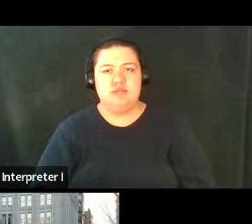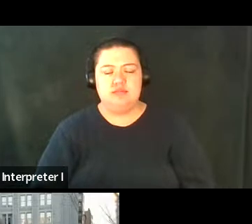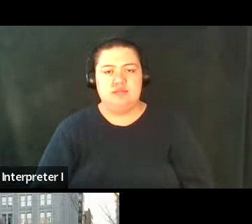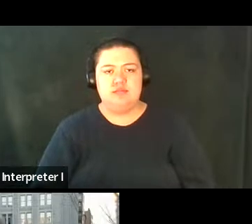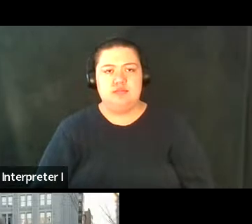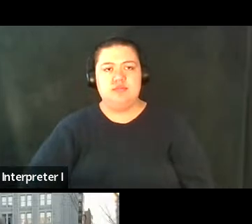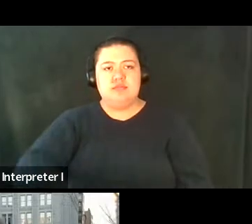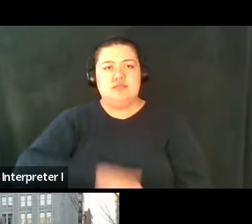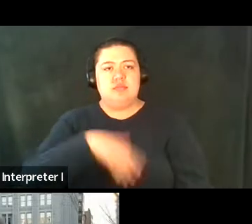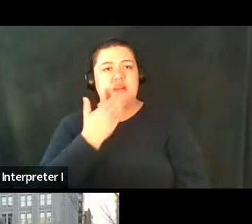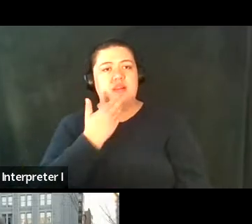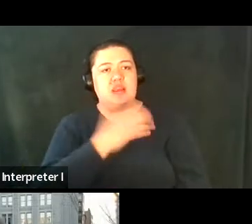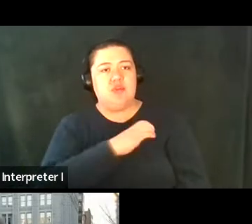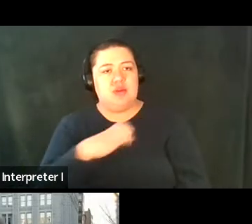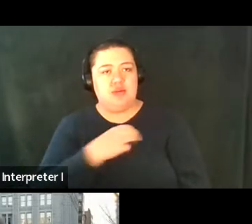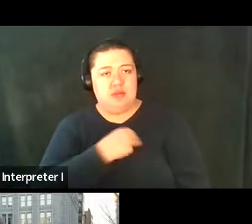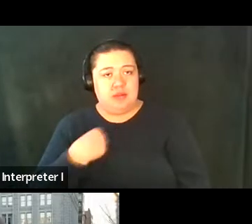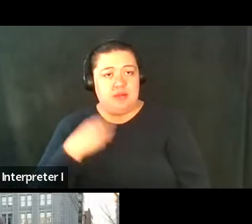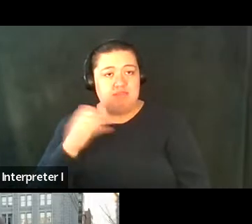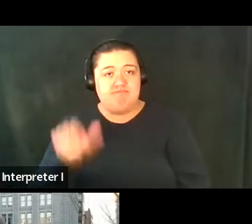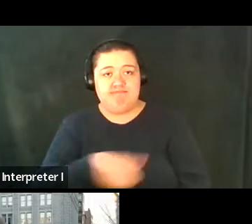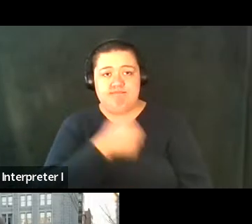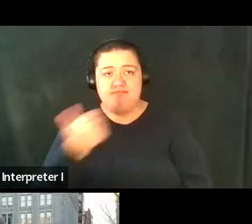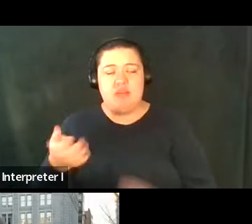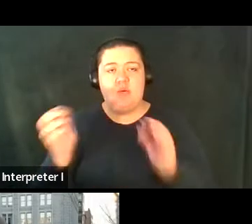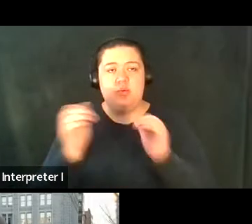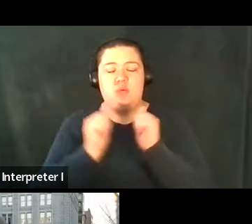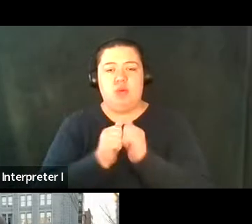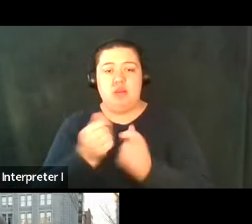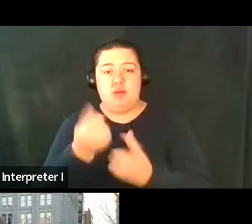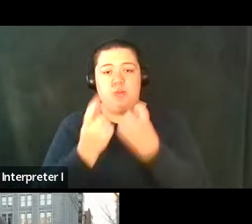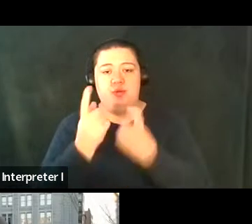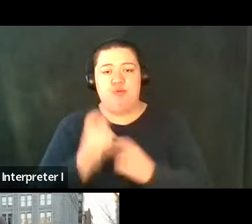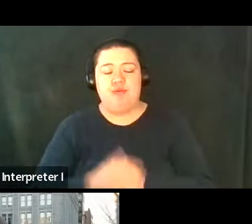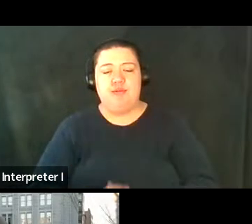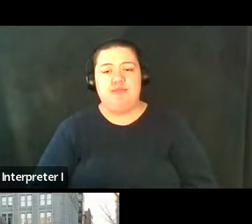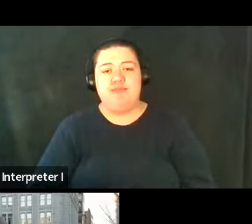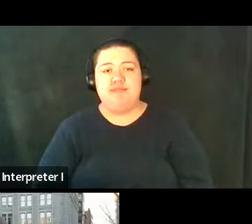Thank you, Councilmember. Anything further in terms of questions?